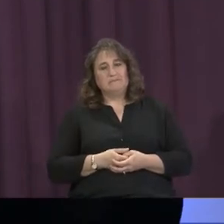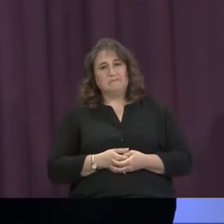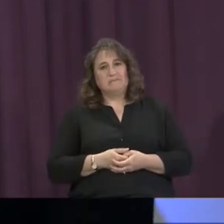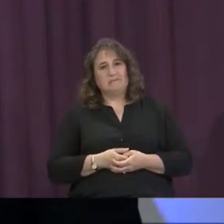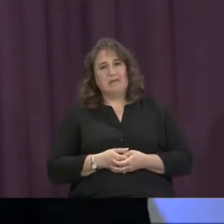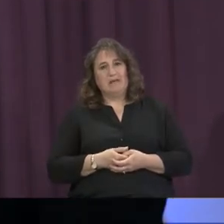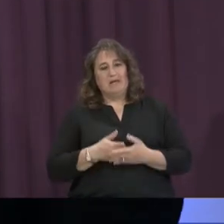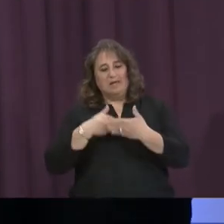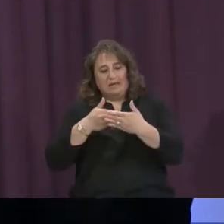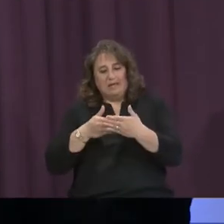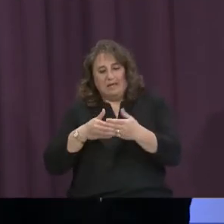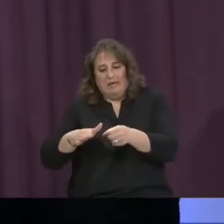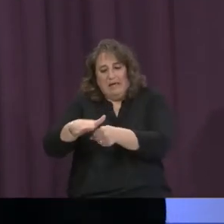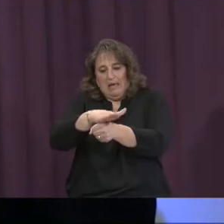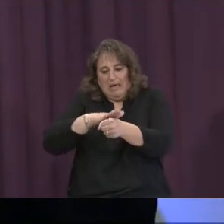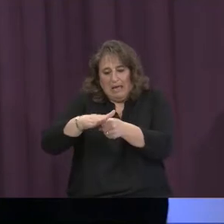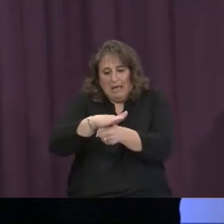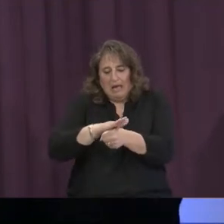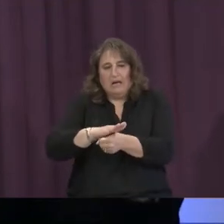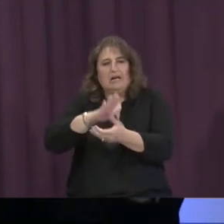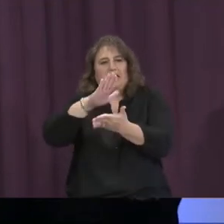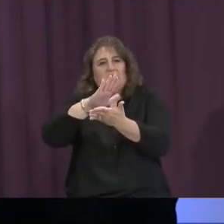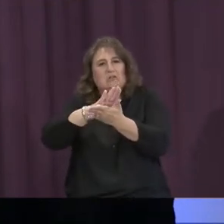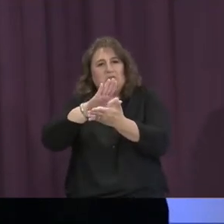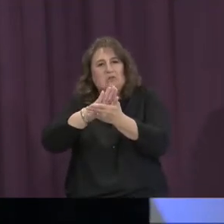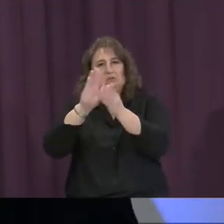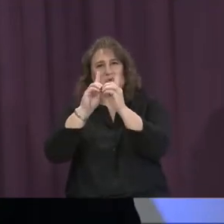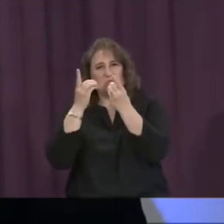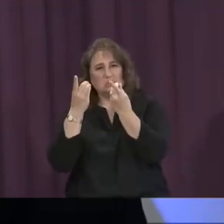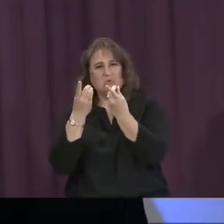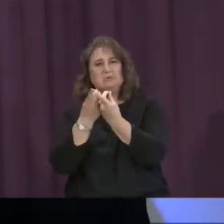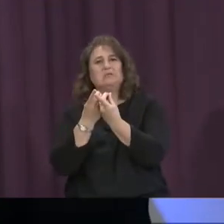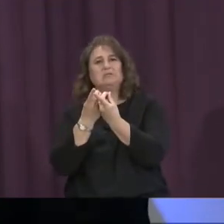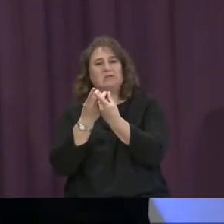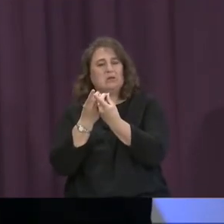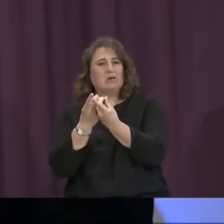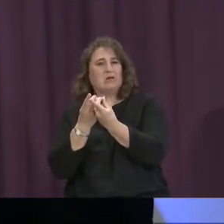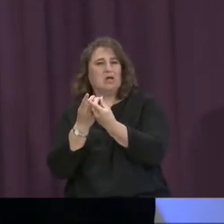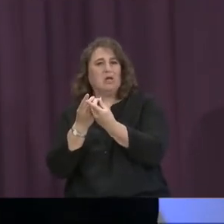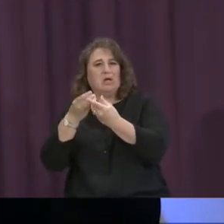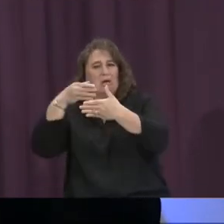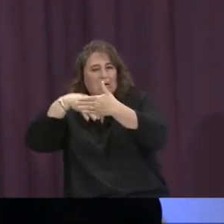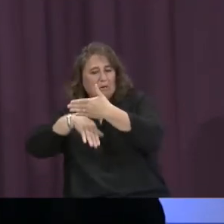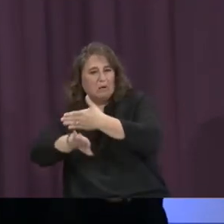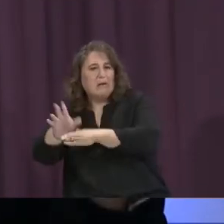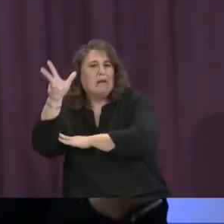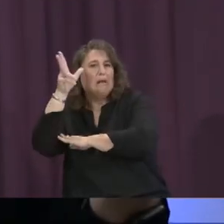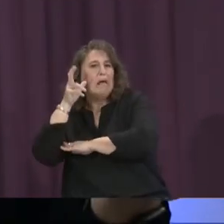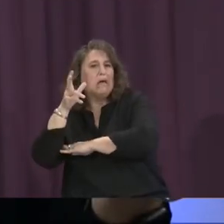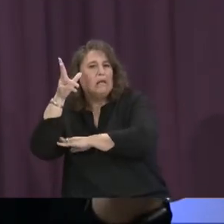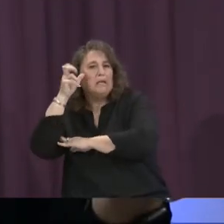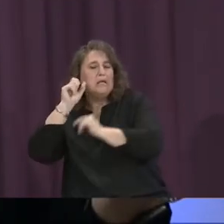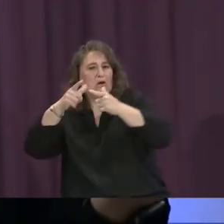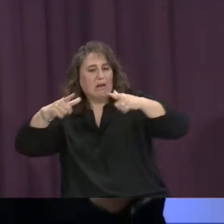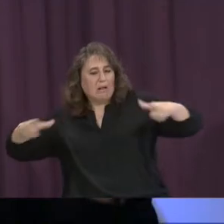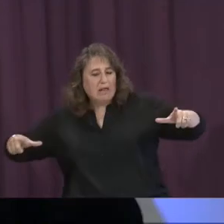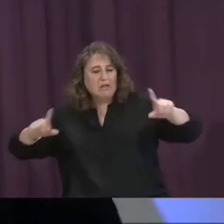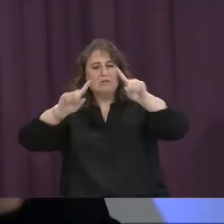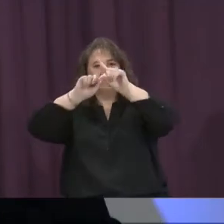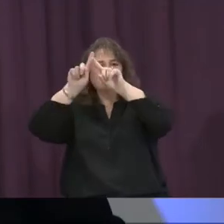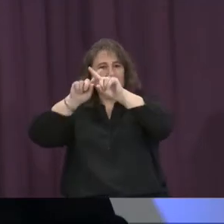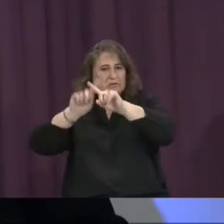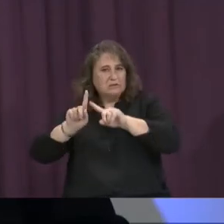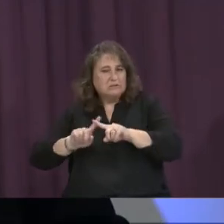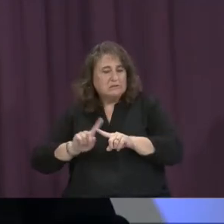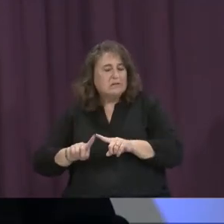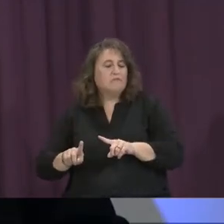neighborhood, within a school and going in and, and, um, hearing different, um, languages spoken. Yeah. Um,